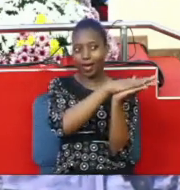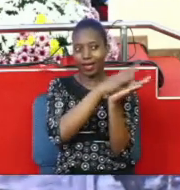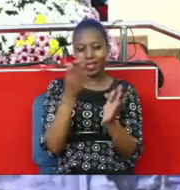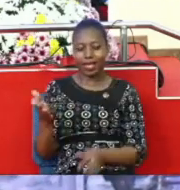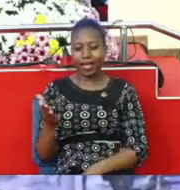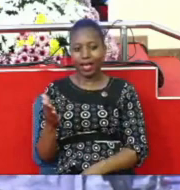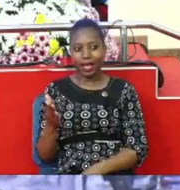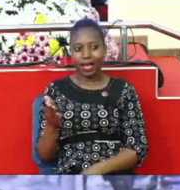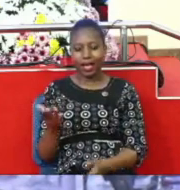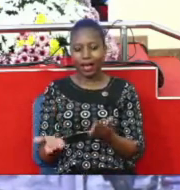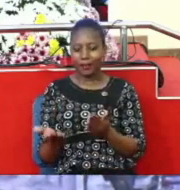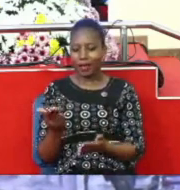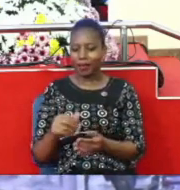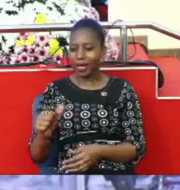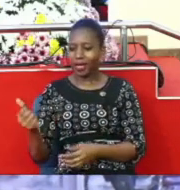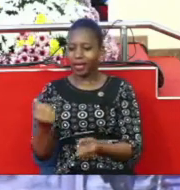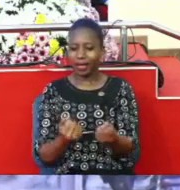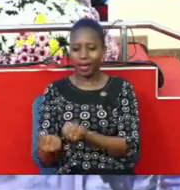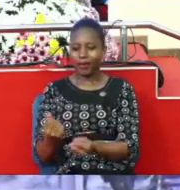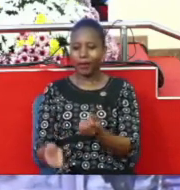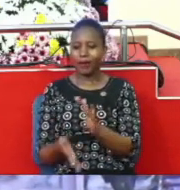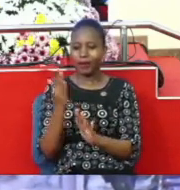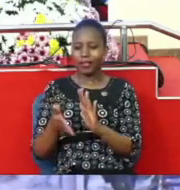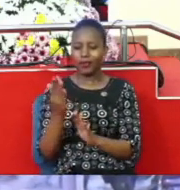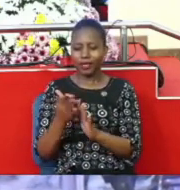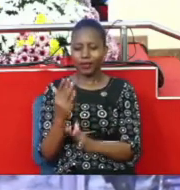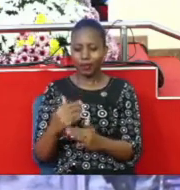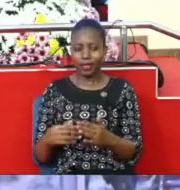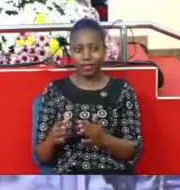Wewe! Na unamaliza hilo jina lingine. We!